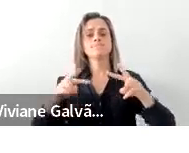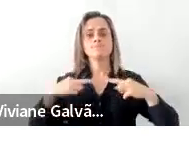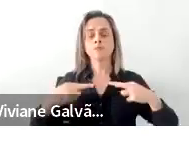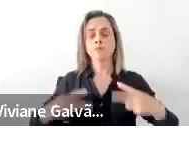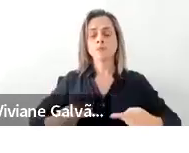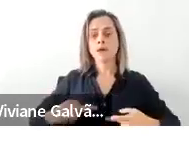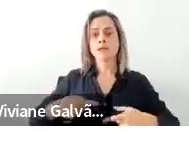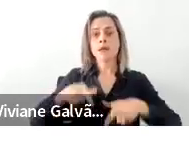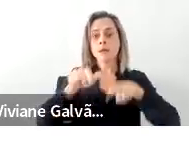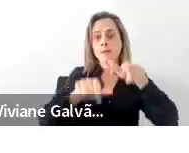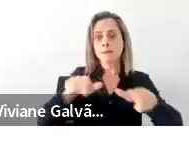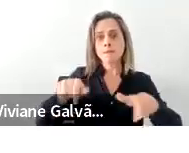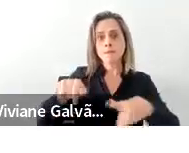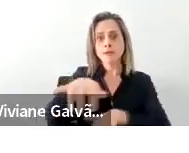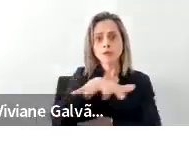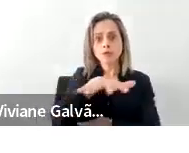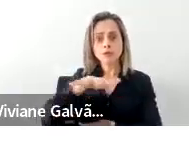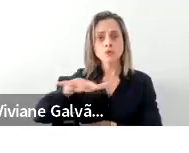men,